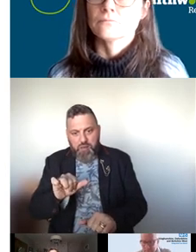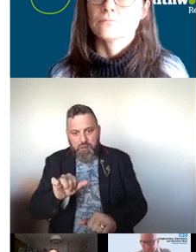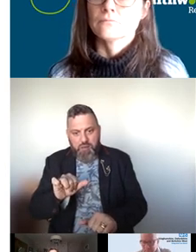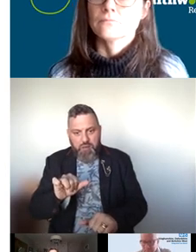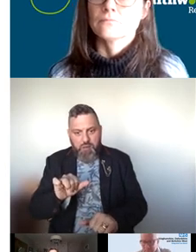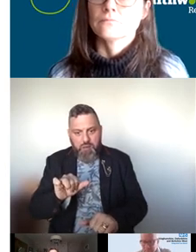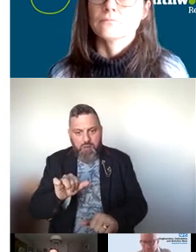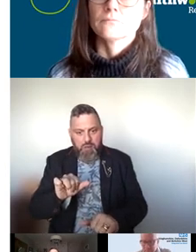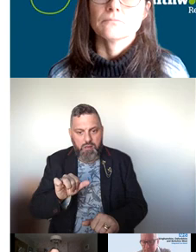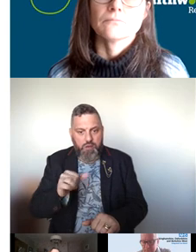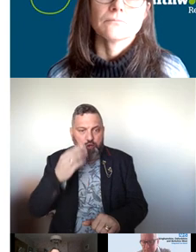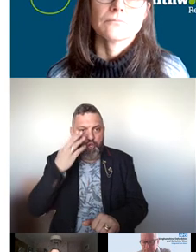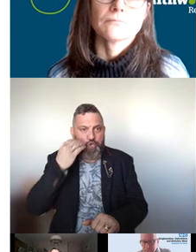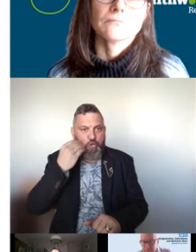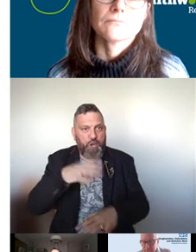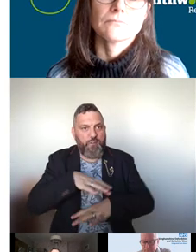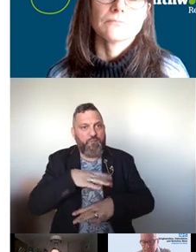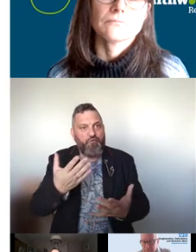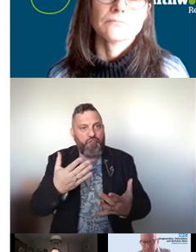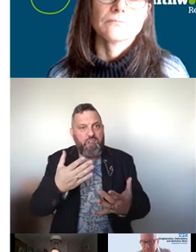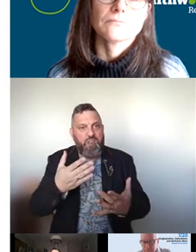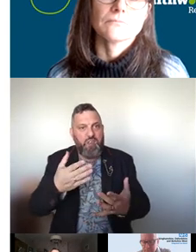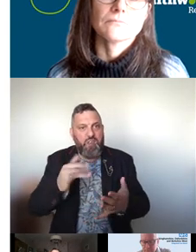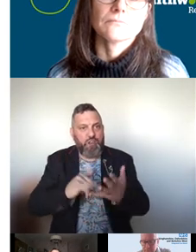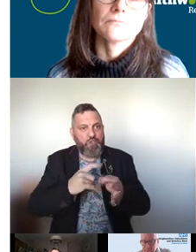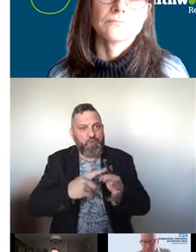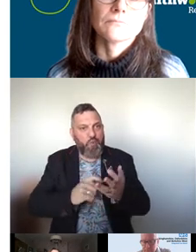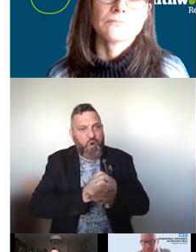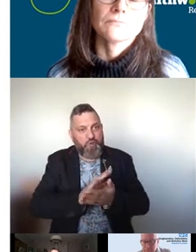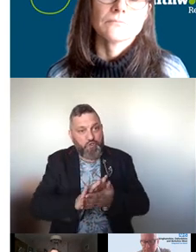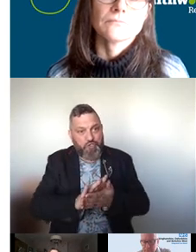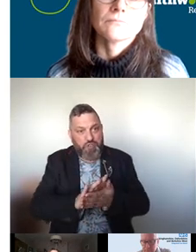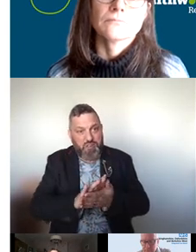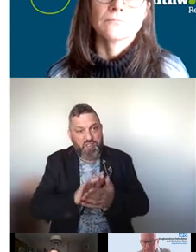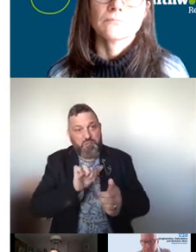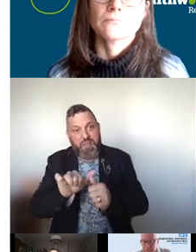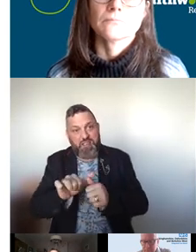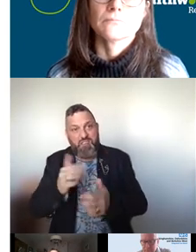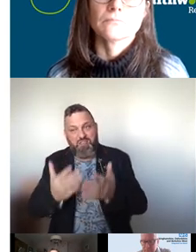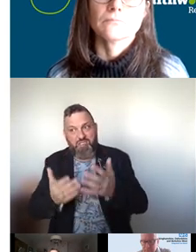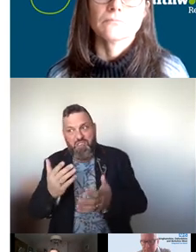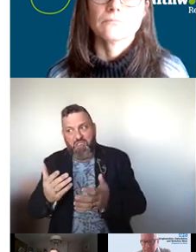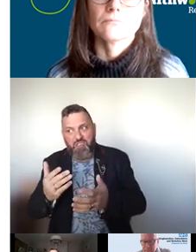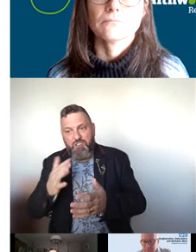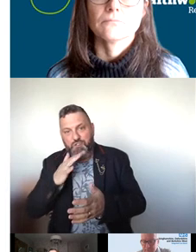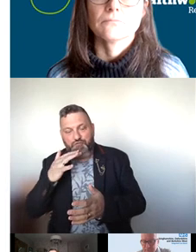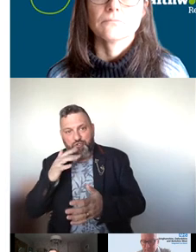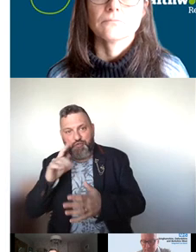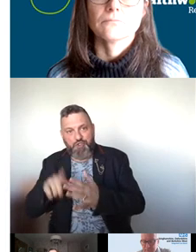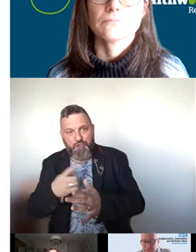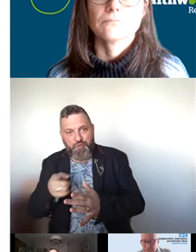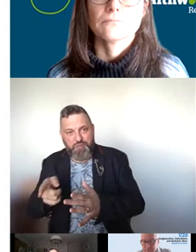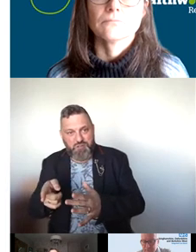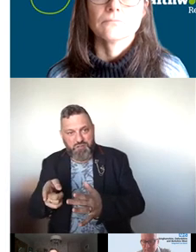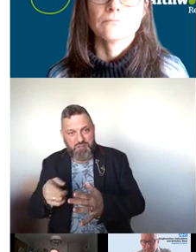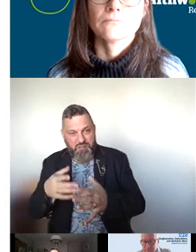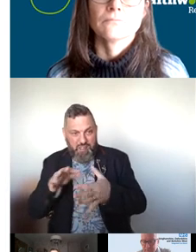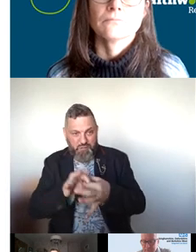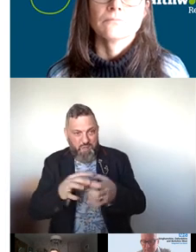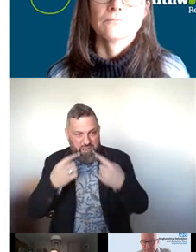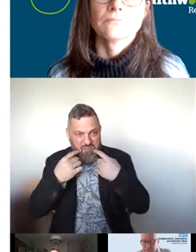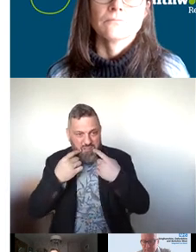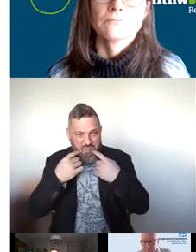sugar-free squash, thinking that it's a healthier option. And often children may have fruit juice for their breakfast and